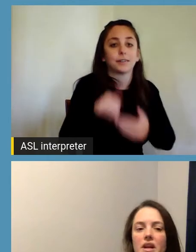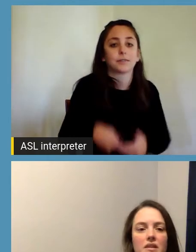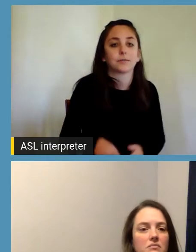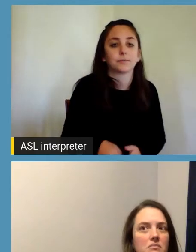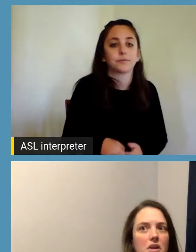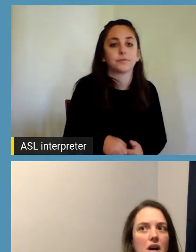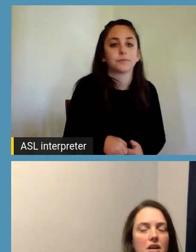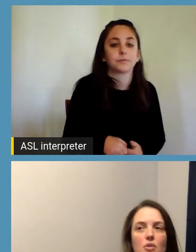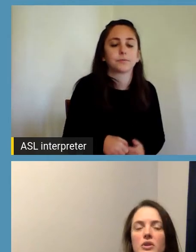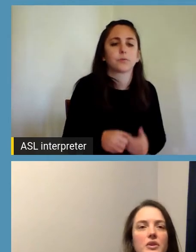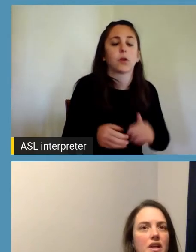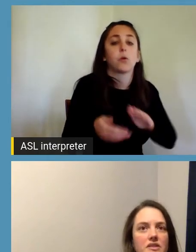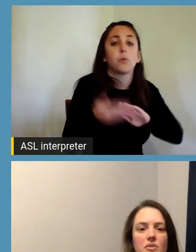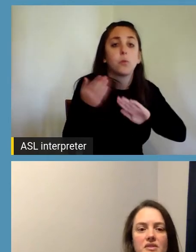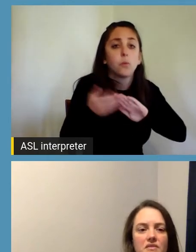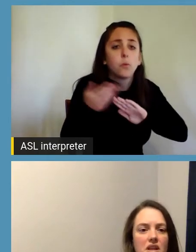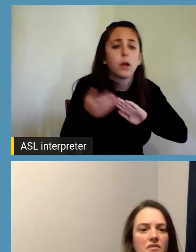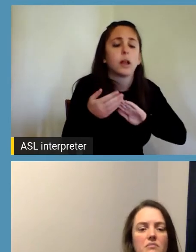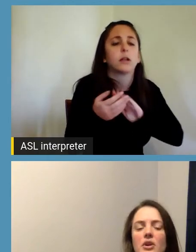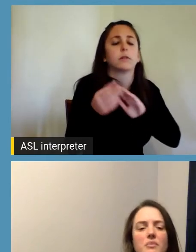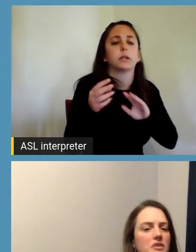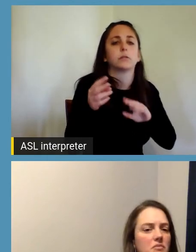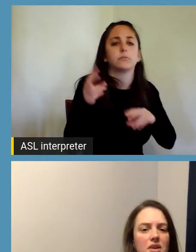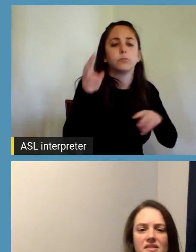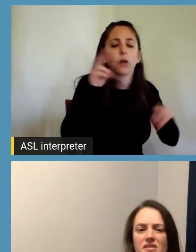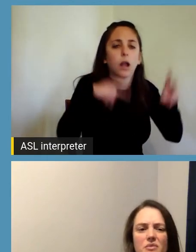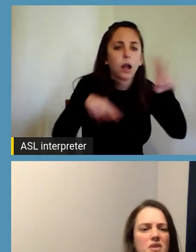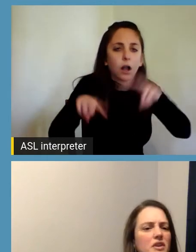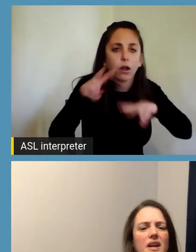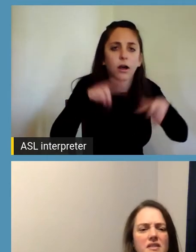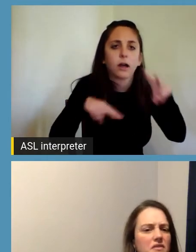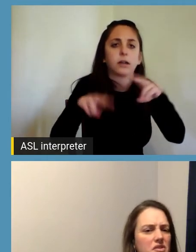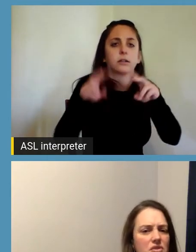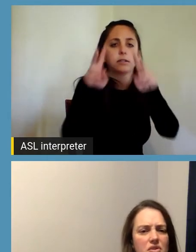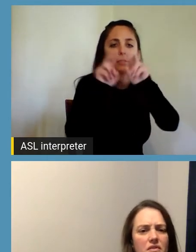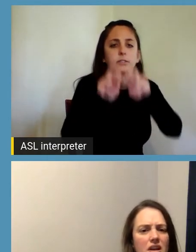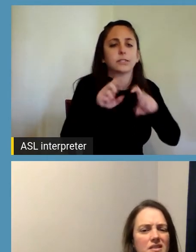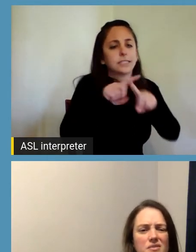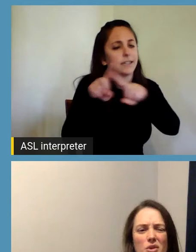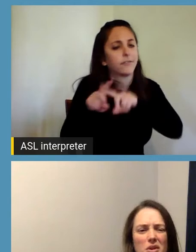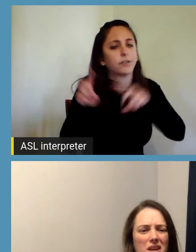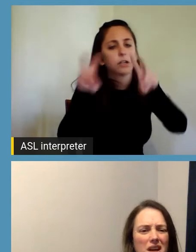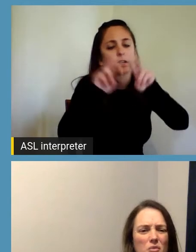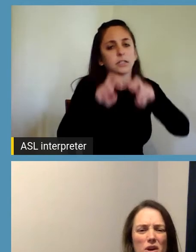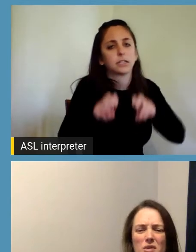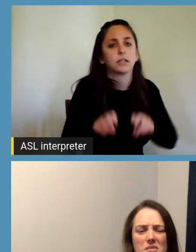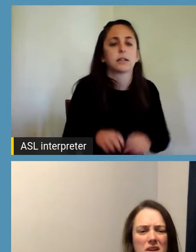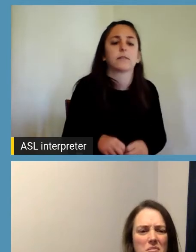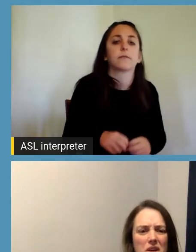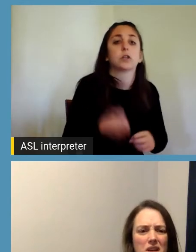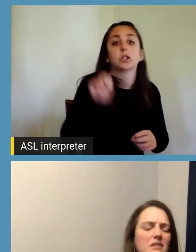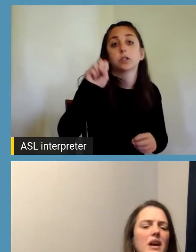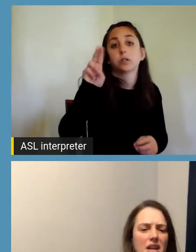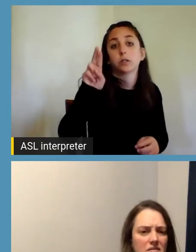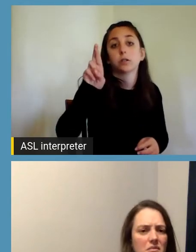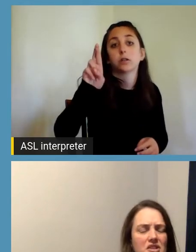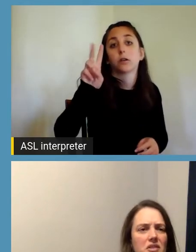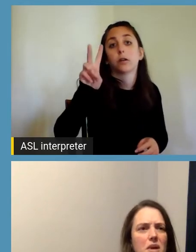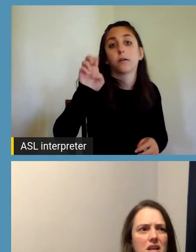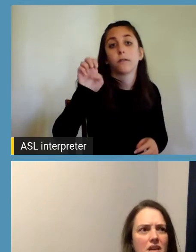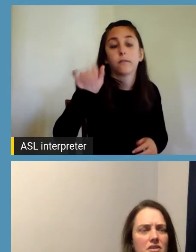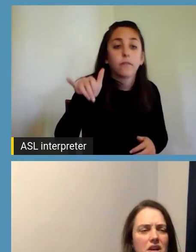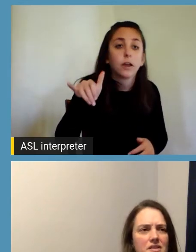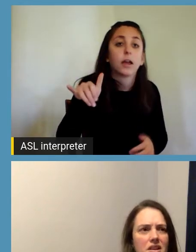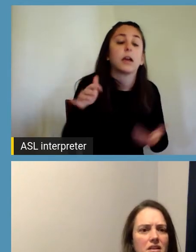we're running, we're looking at sources of data from multiple different places. So different kinds of visitor surveys. We're looking at where we're spending money. Again,